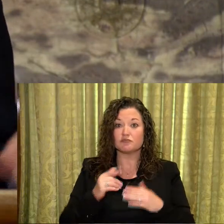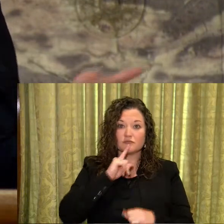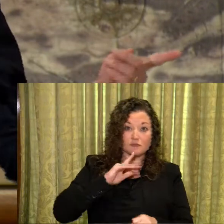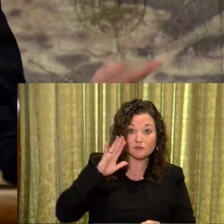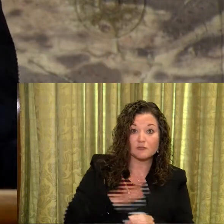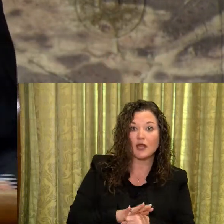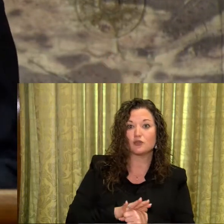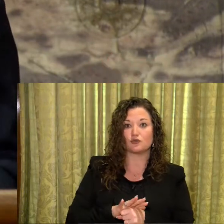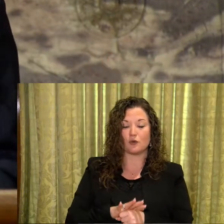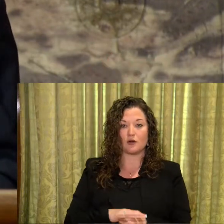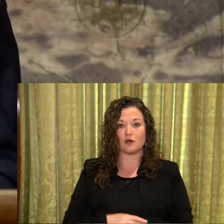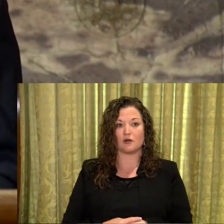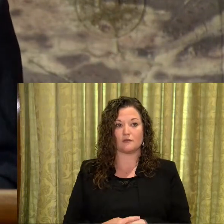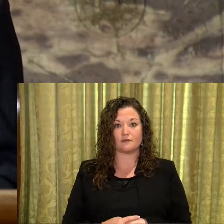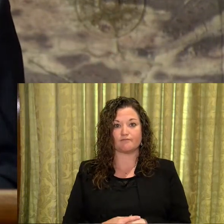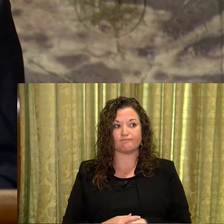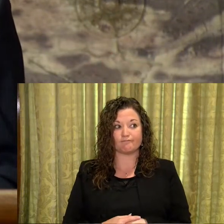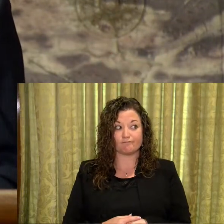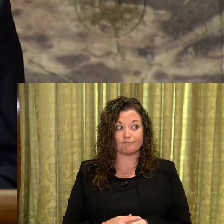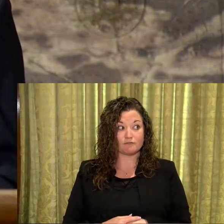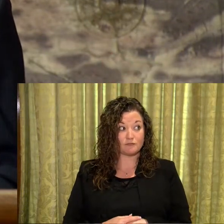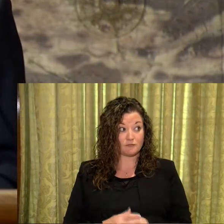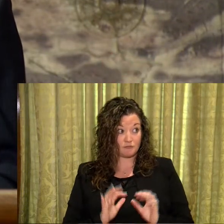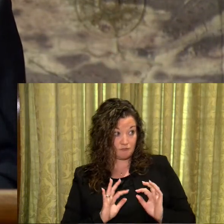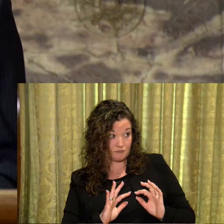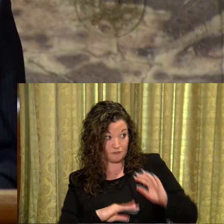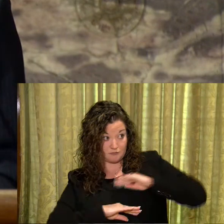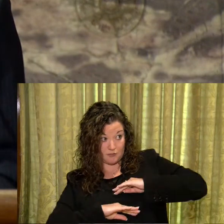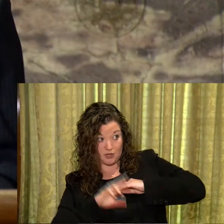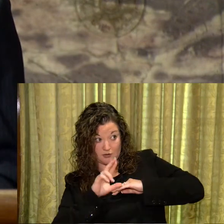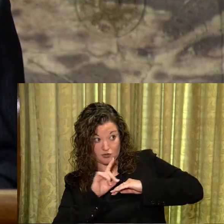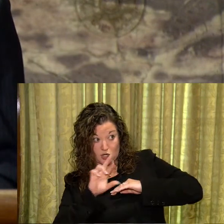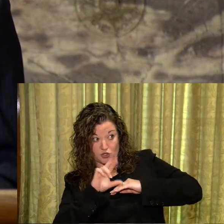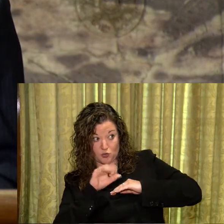available. I cover that all right, Dr. Romero?